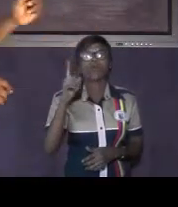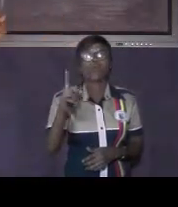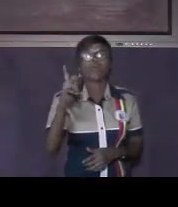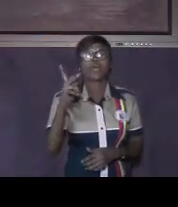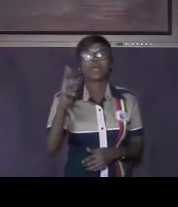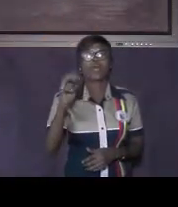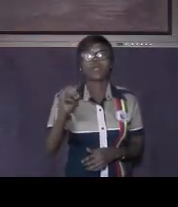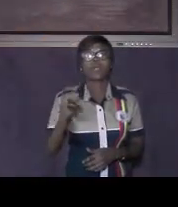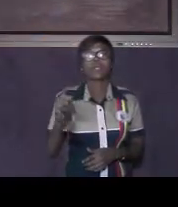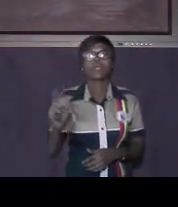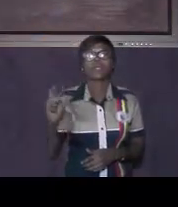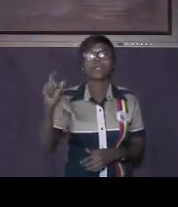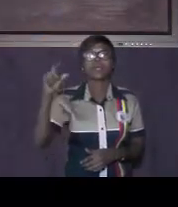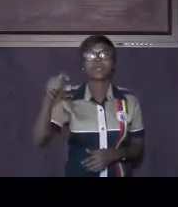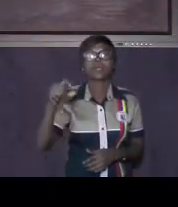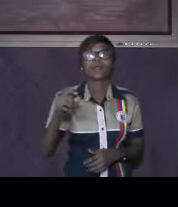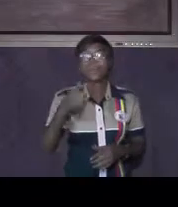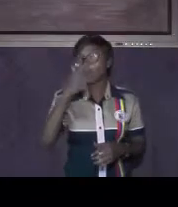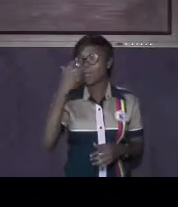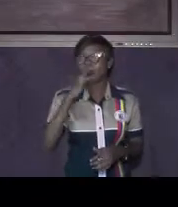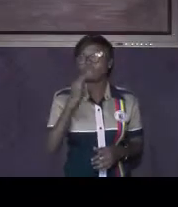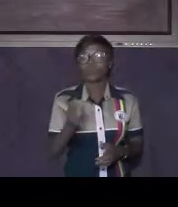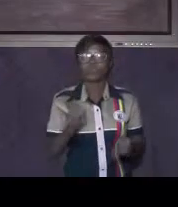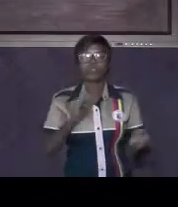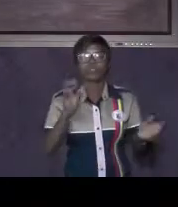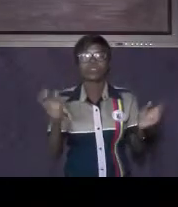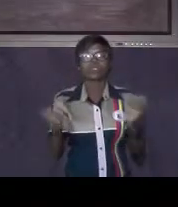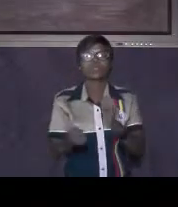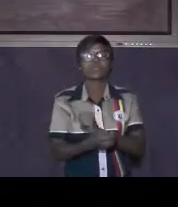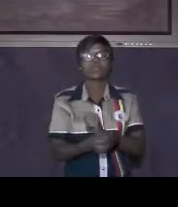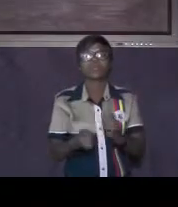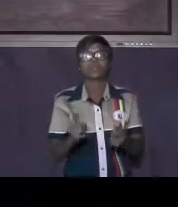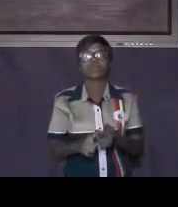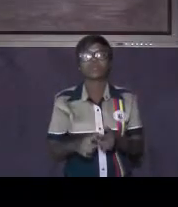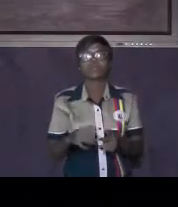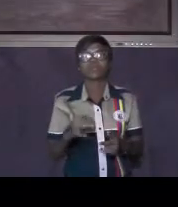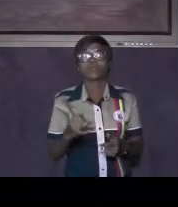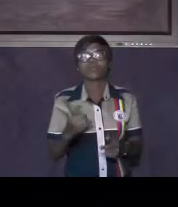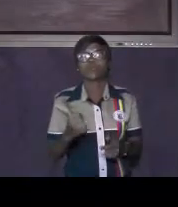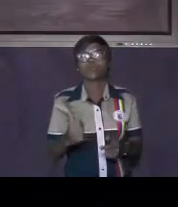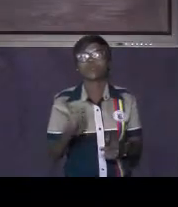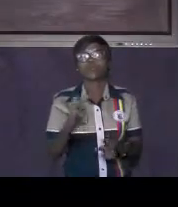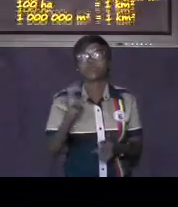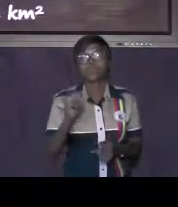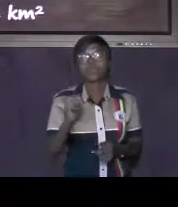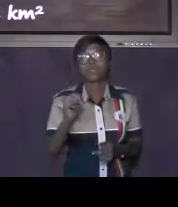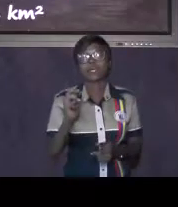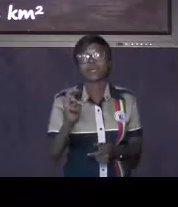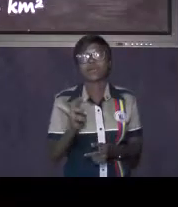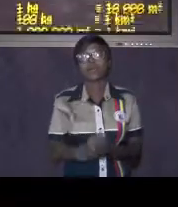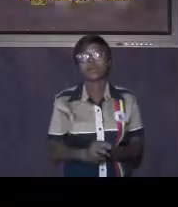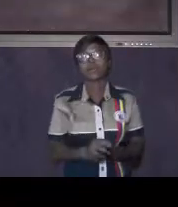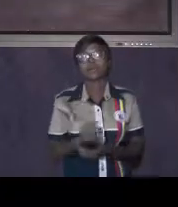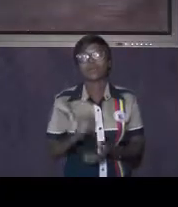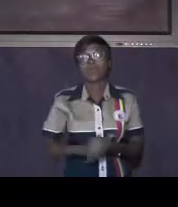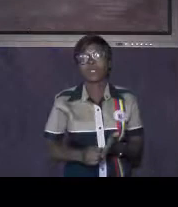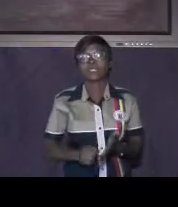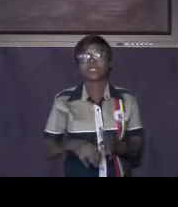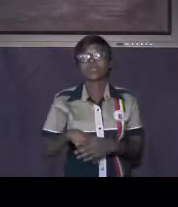meters. So that's the relationship we need because we want to change hectare to square meters. So we'll write that relationship out.